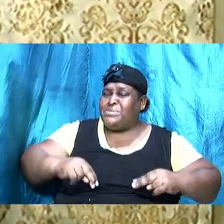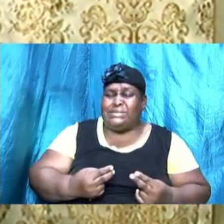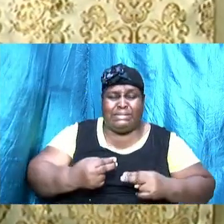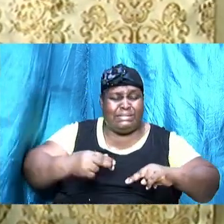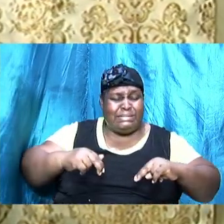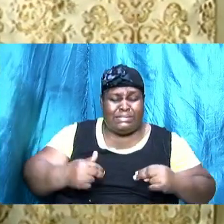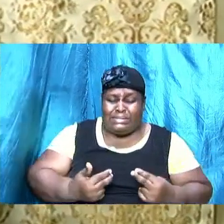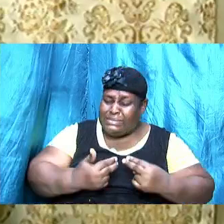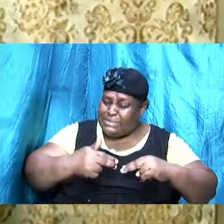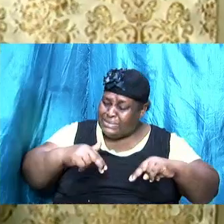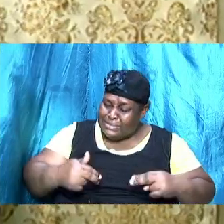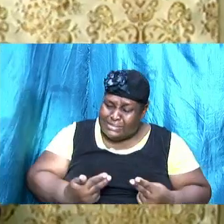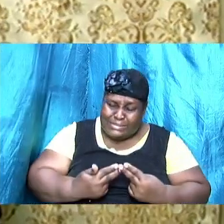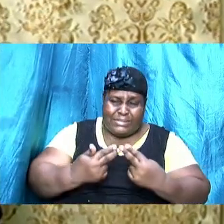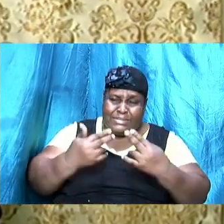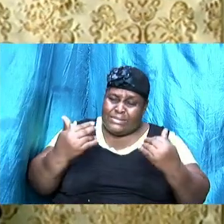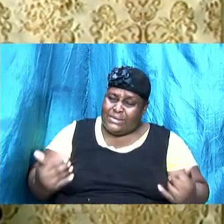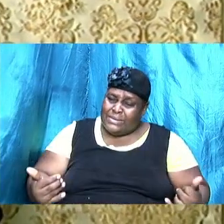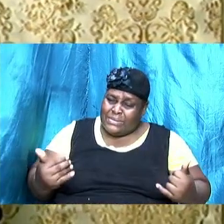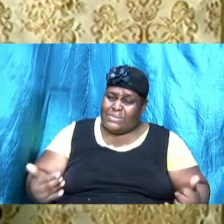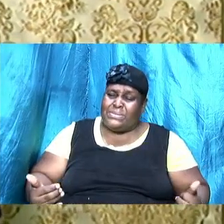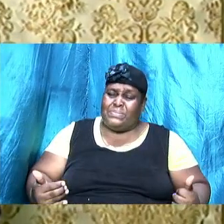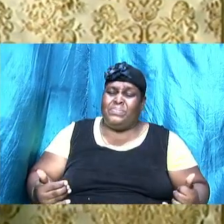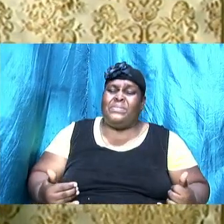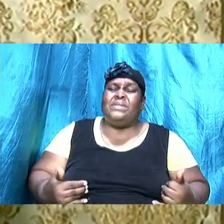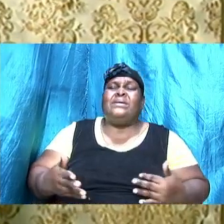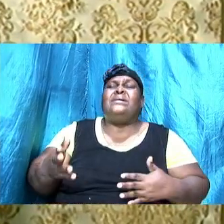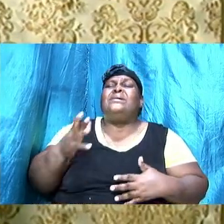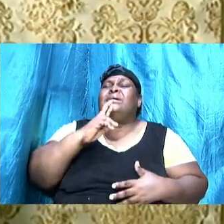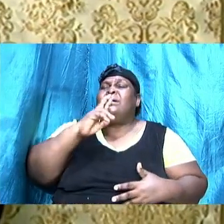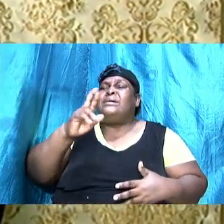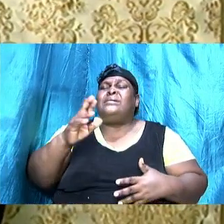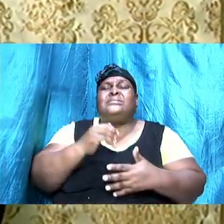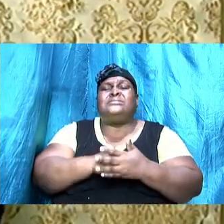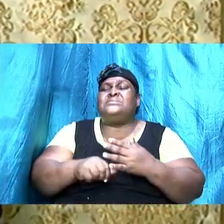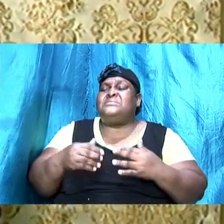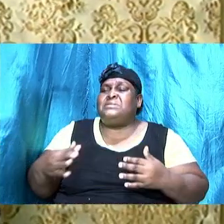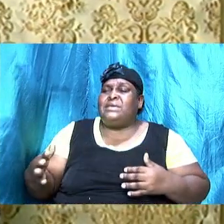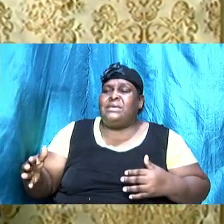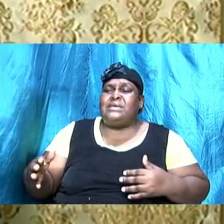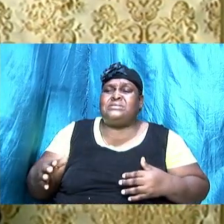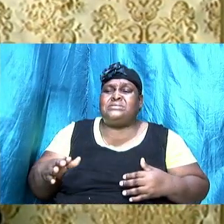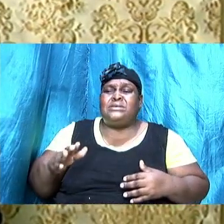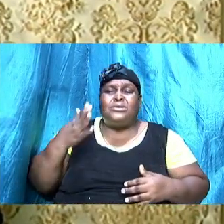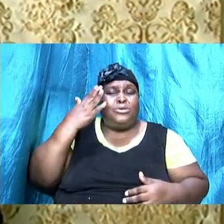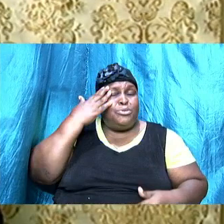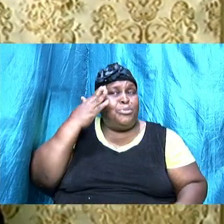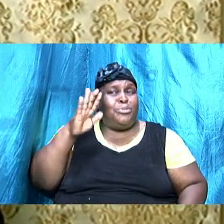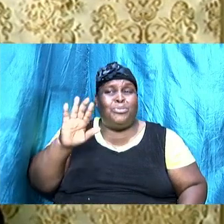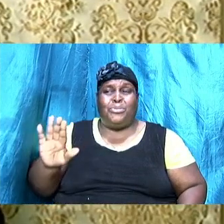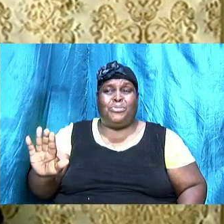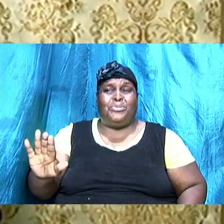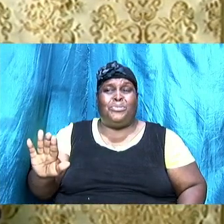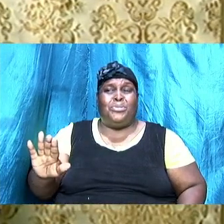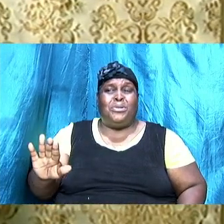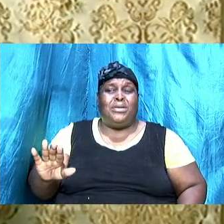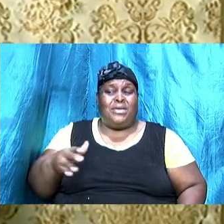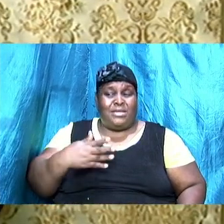there are some things that they just did not know and things that they should have